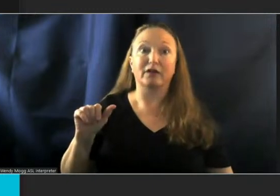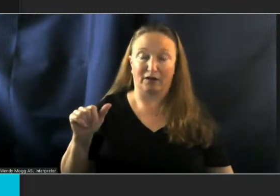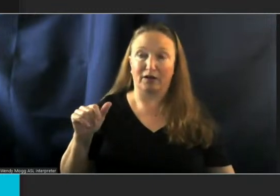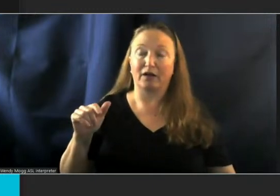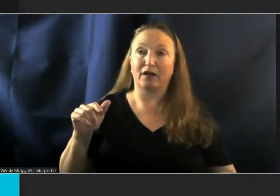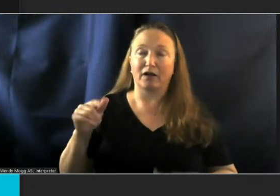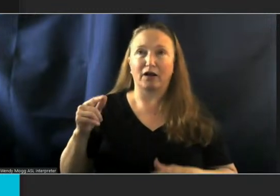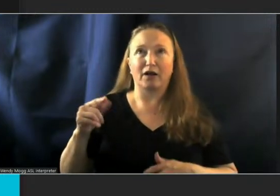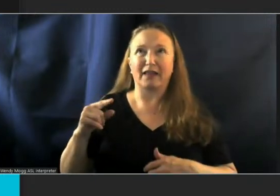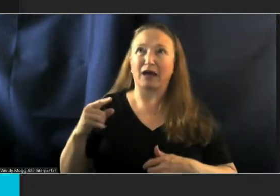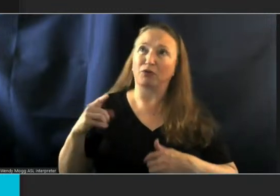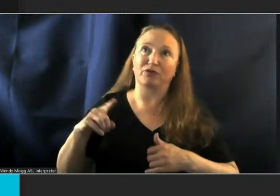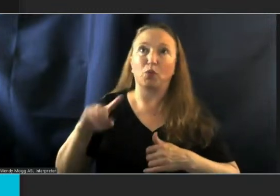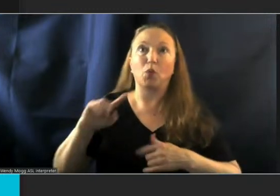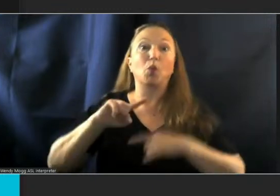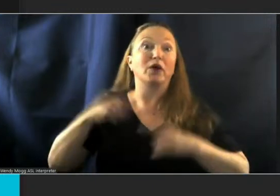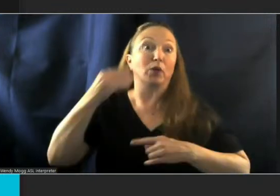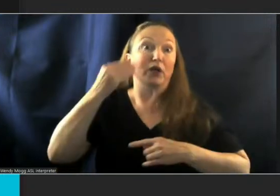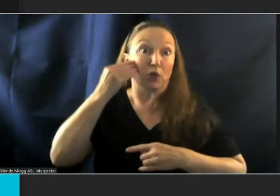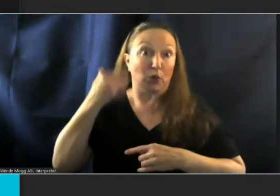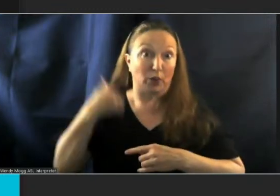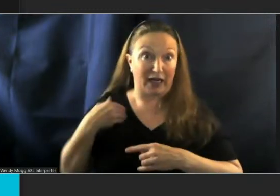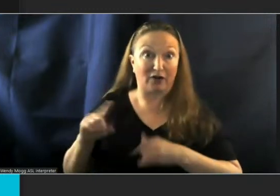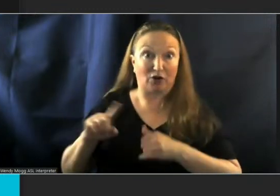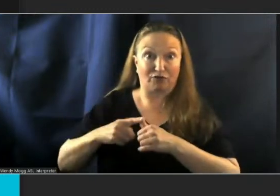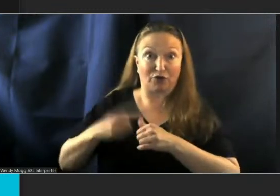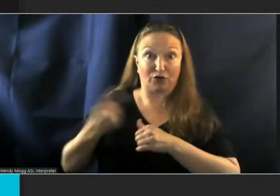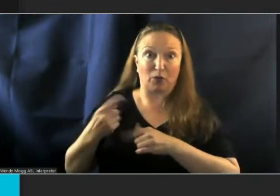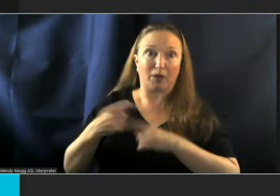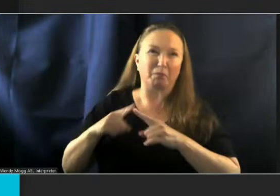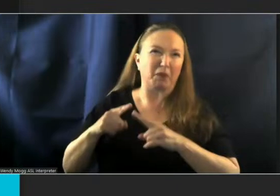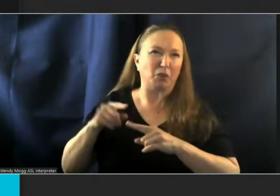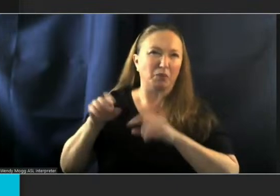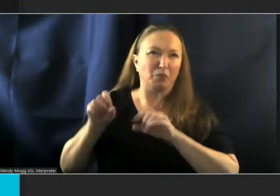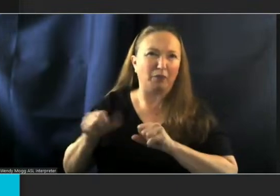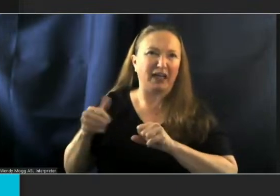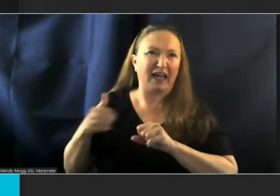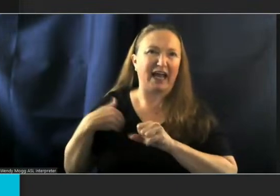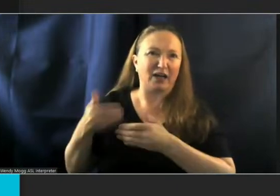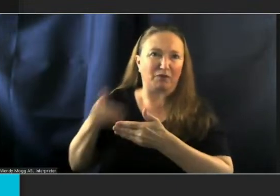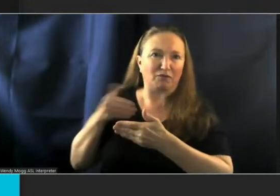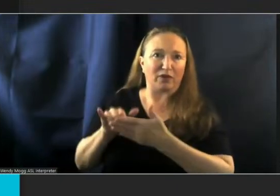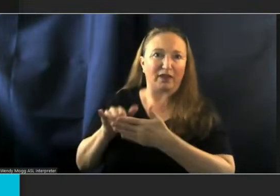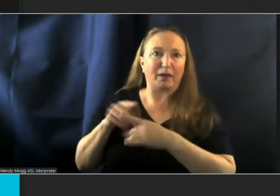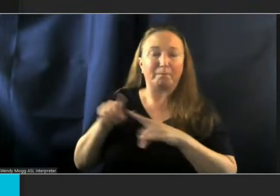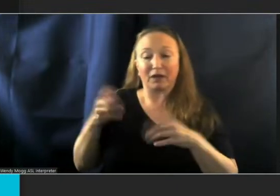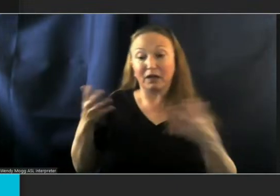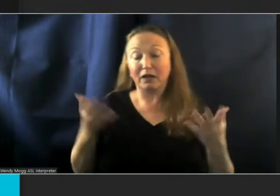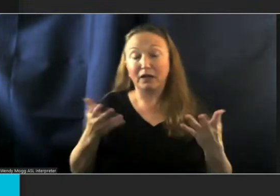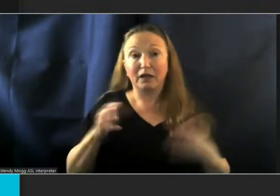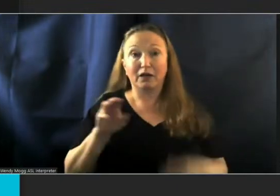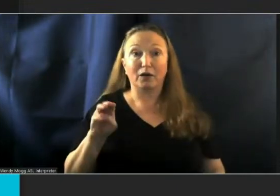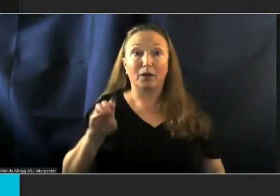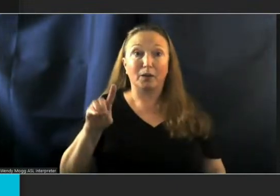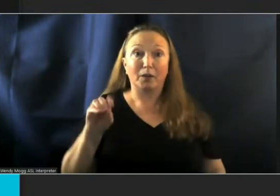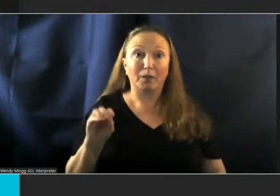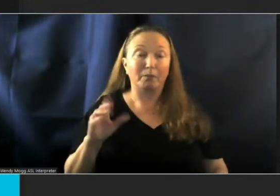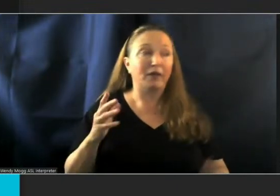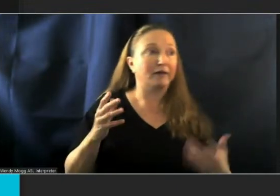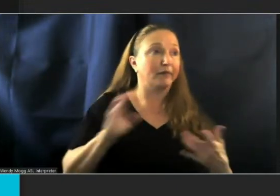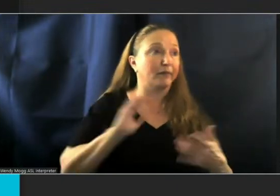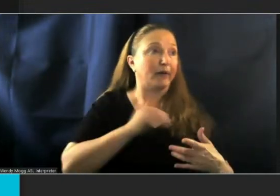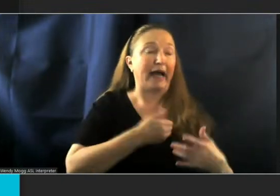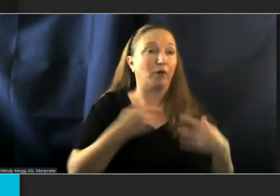we had it earlier. And at this time, we in Mendocino County, our healthcare ecosystem,